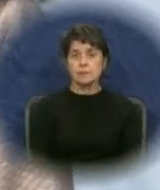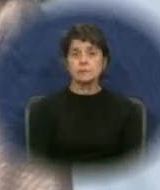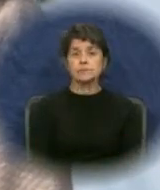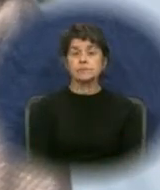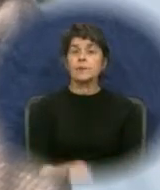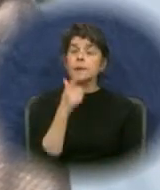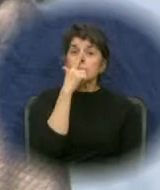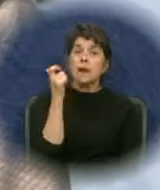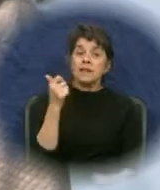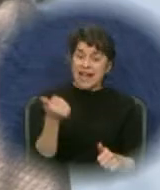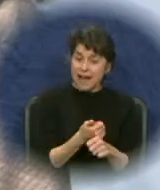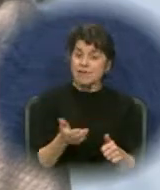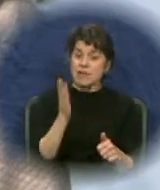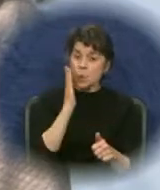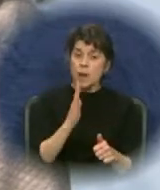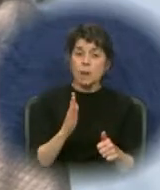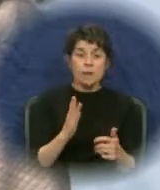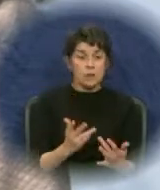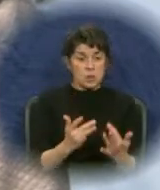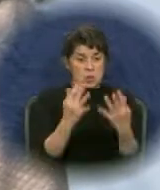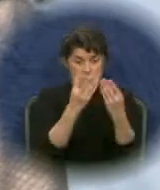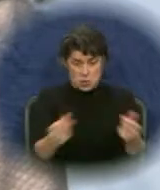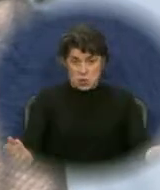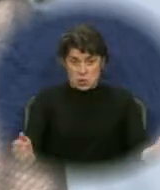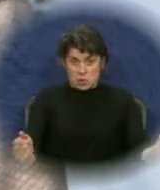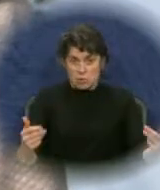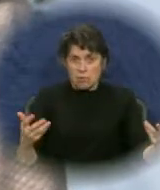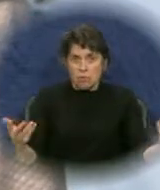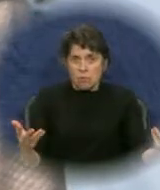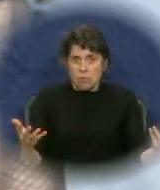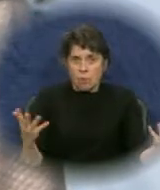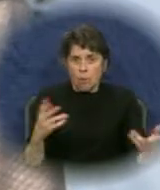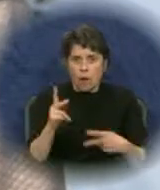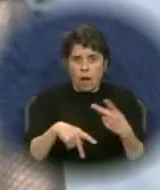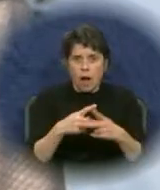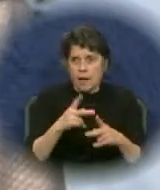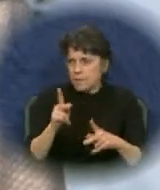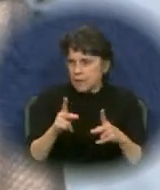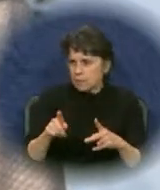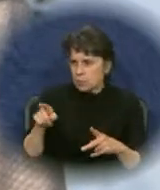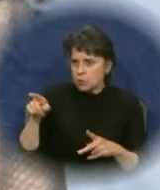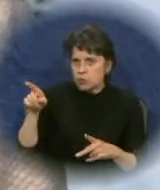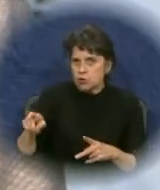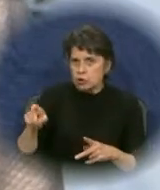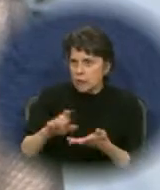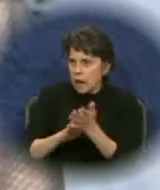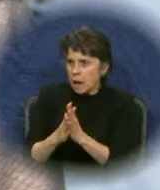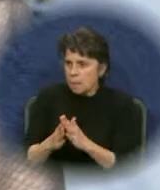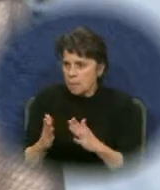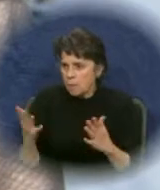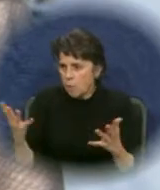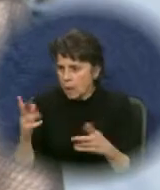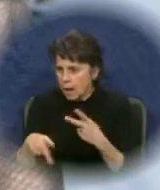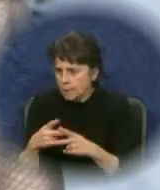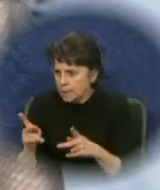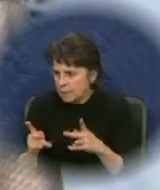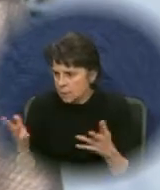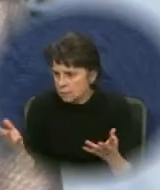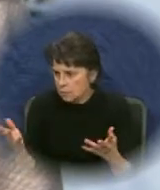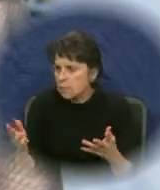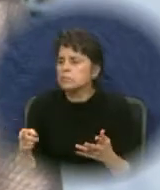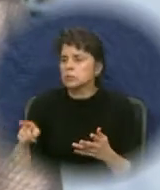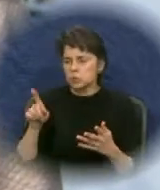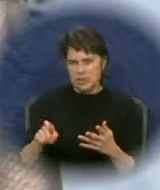Since everything is to be dissolved in this way, what sort of persons ought you to be? Conducting yourselves